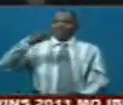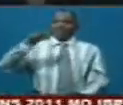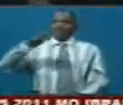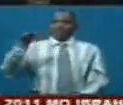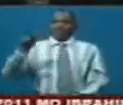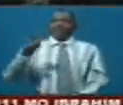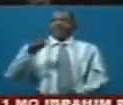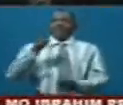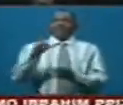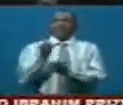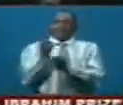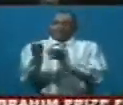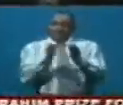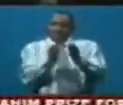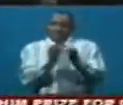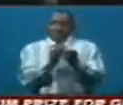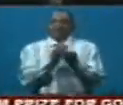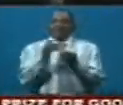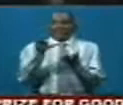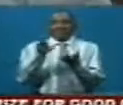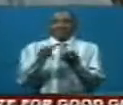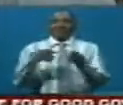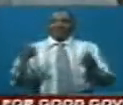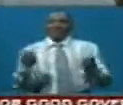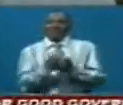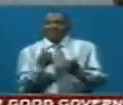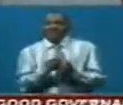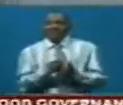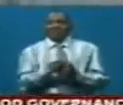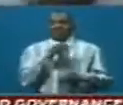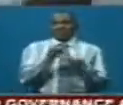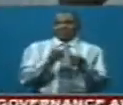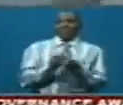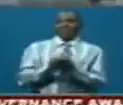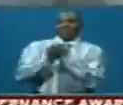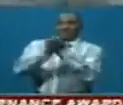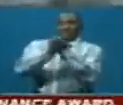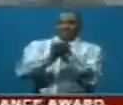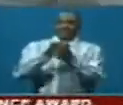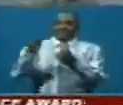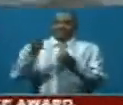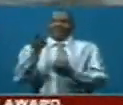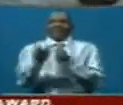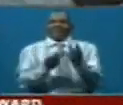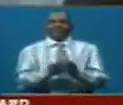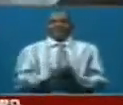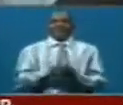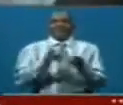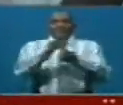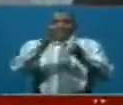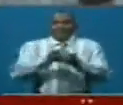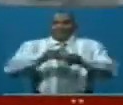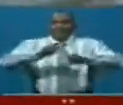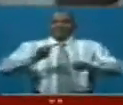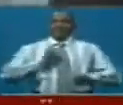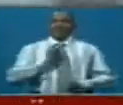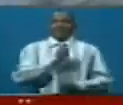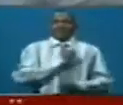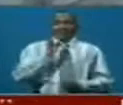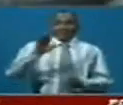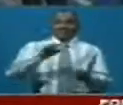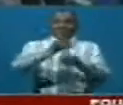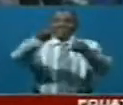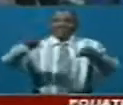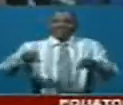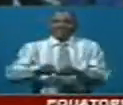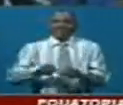the First Lady on the activities and challenges of the site, expressed appreciation at her visit. District Chief Executive of the